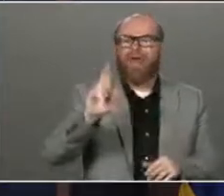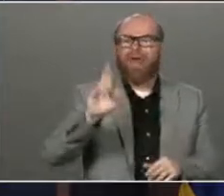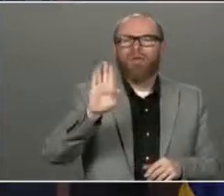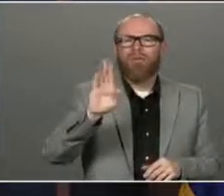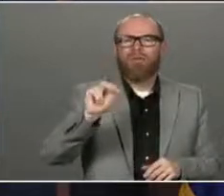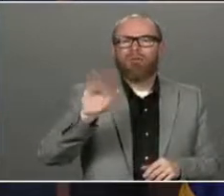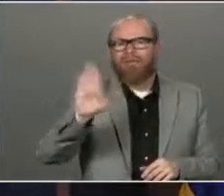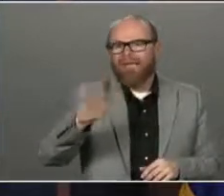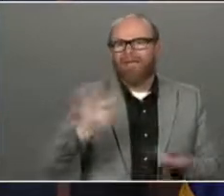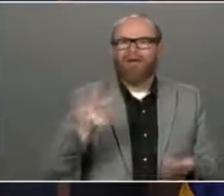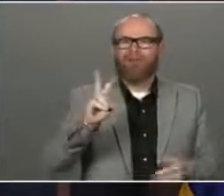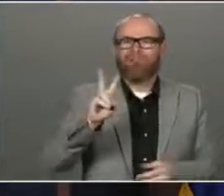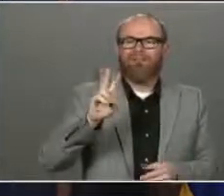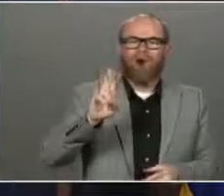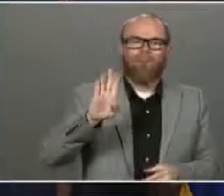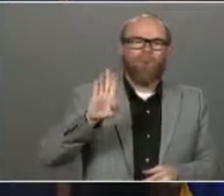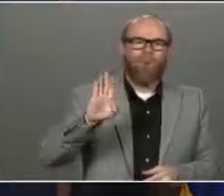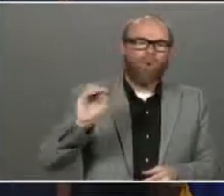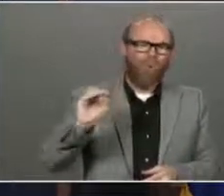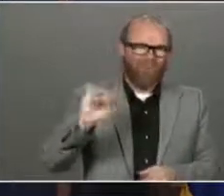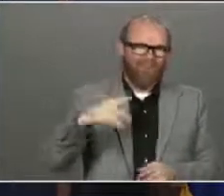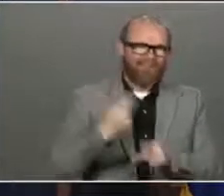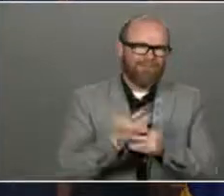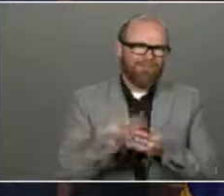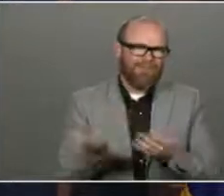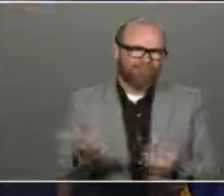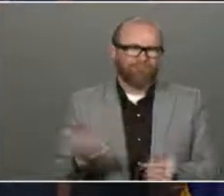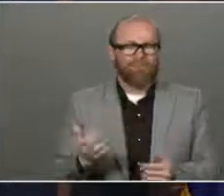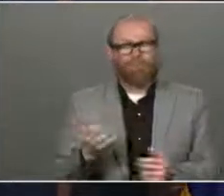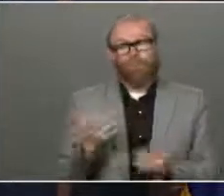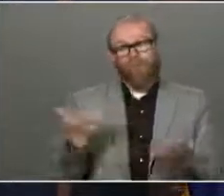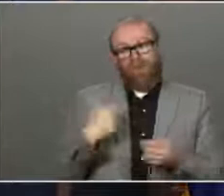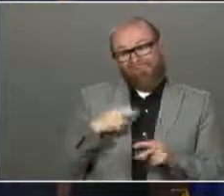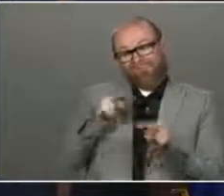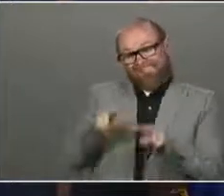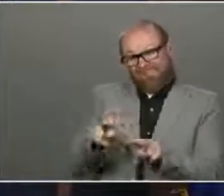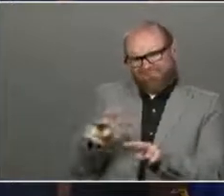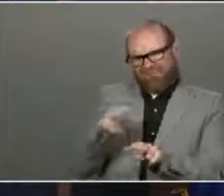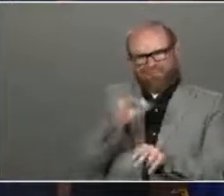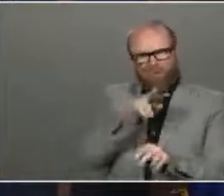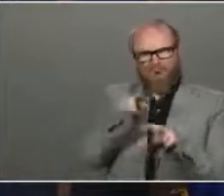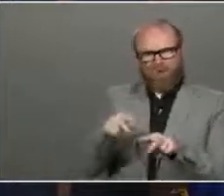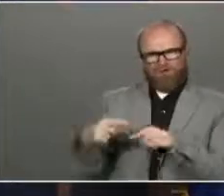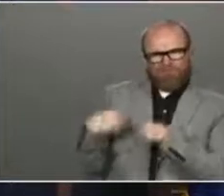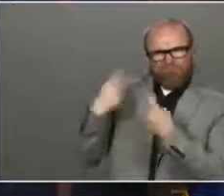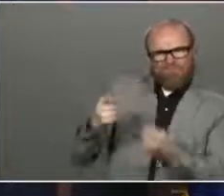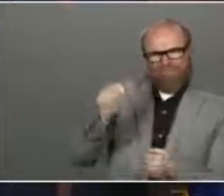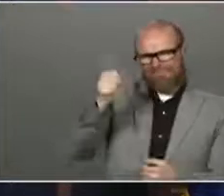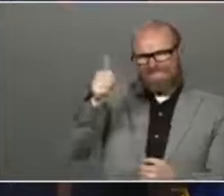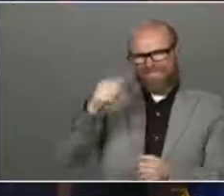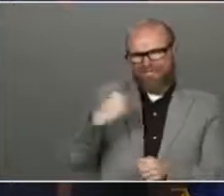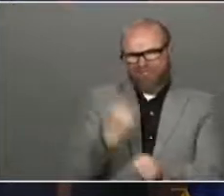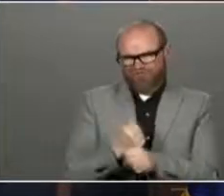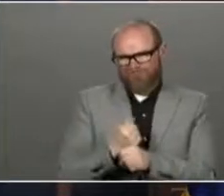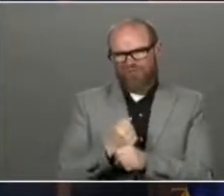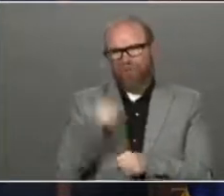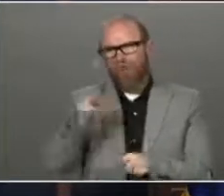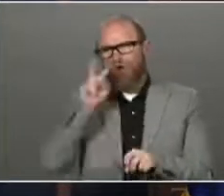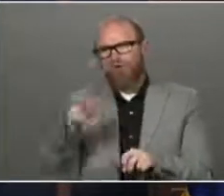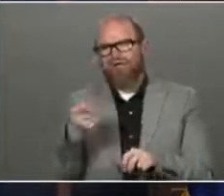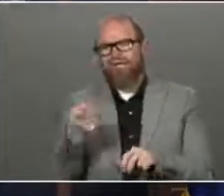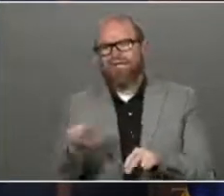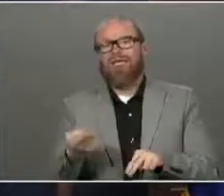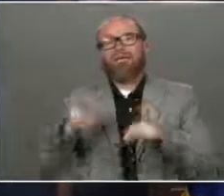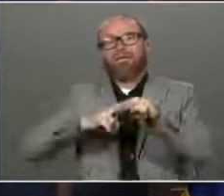am concerned because what I've seen is if you look over the past 10 years, you look at the increase of